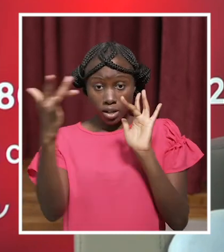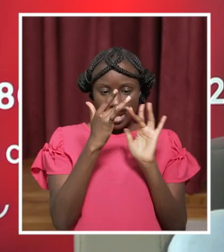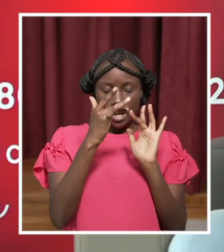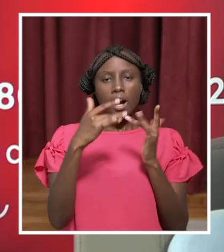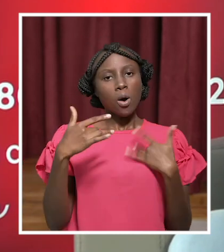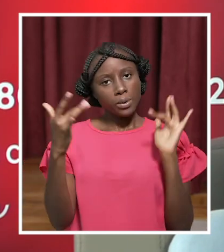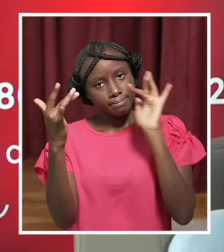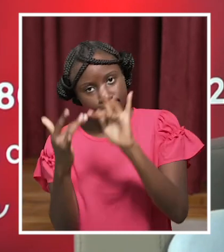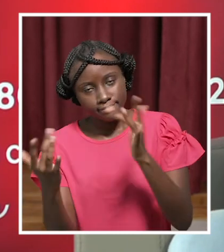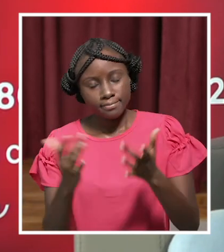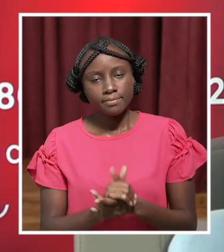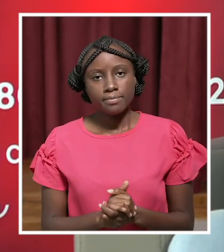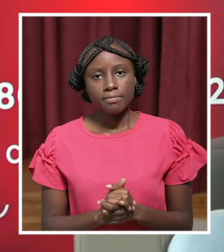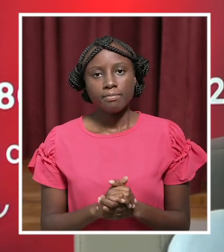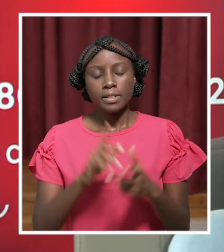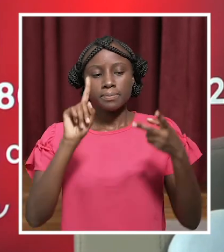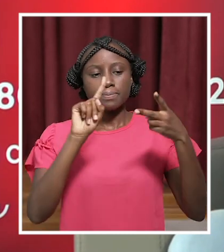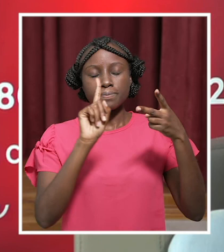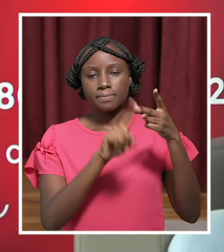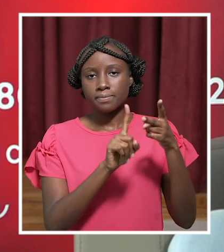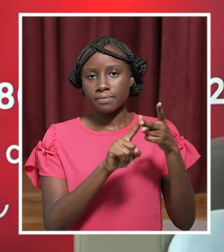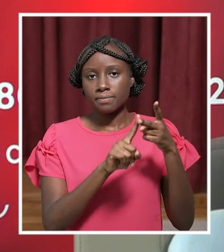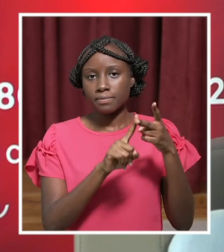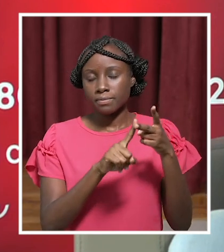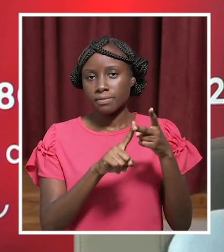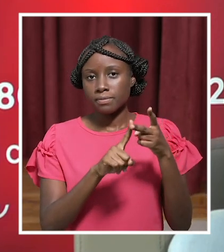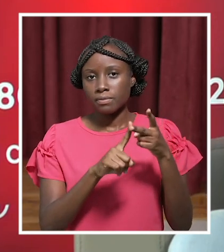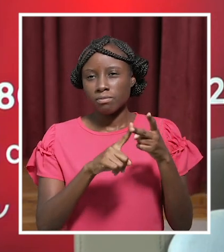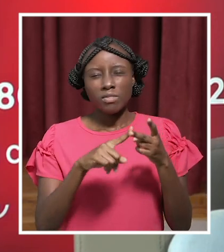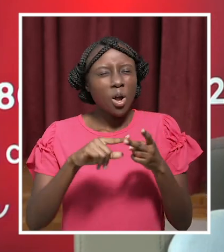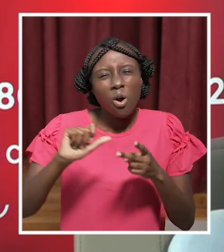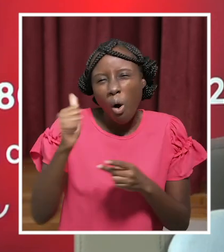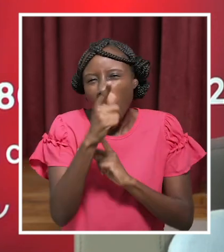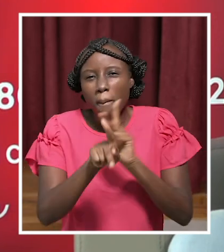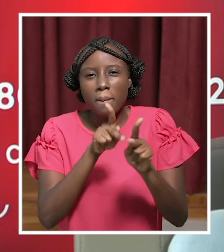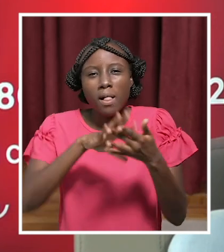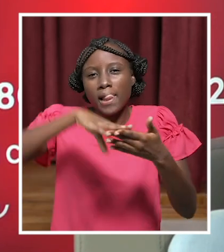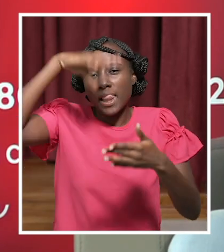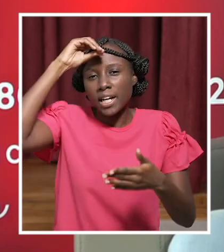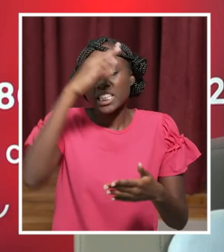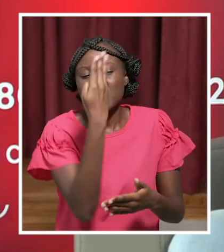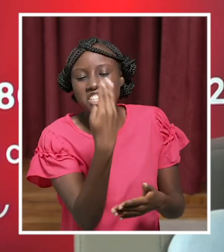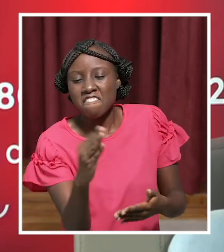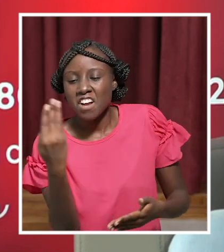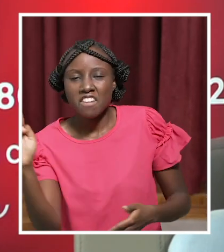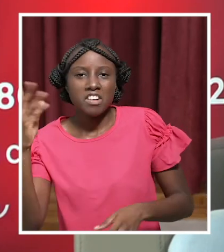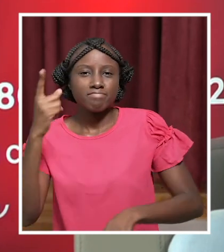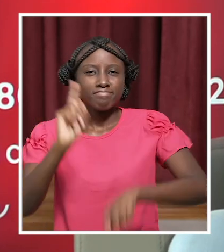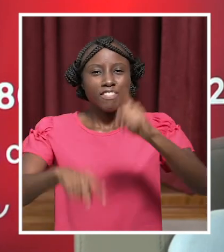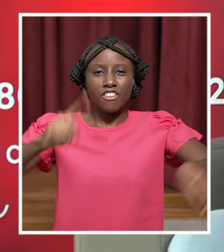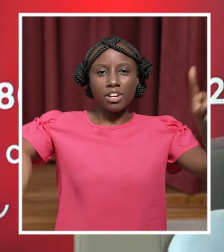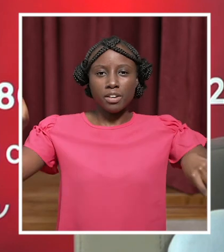Yes. That's one. The second thing is everyone learns differently. And I think we have to appreciate